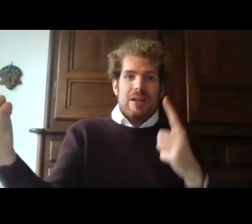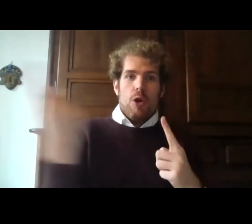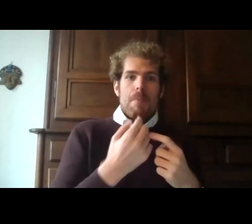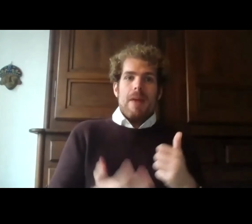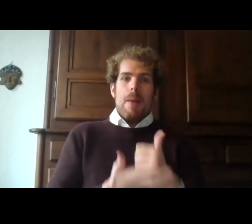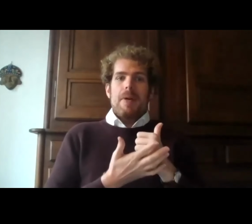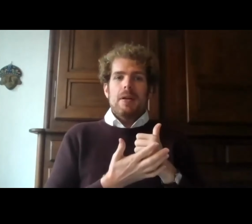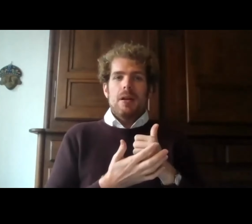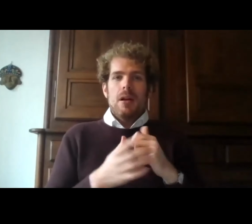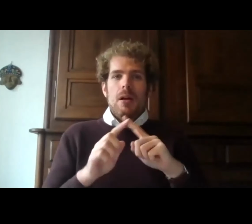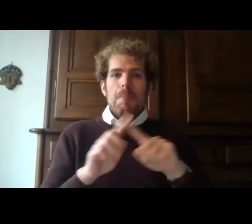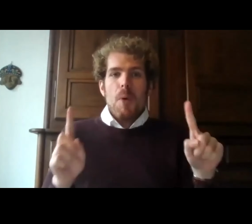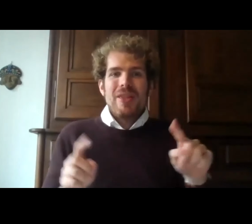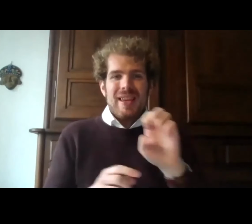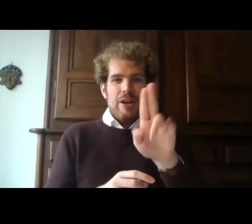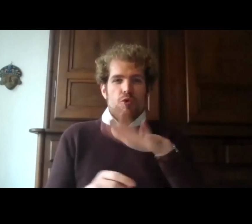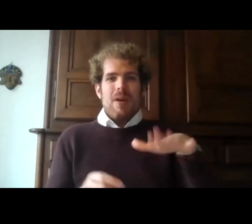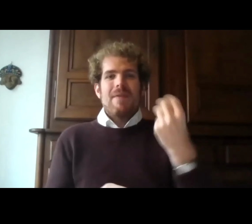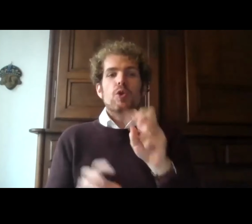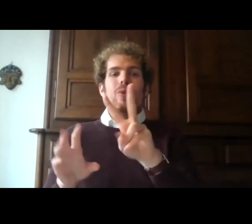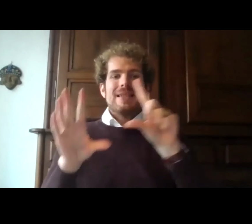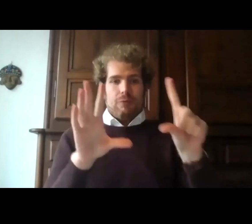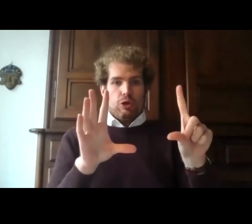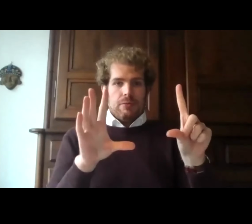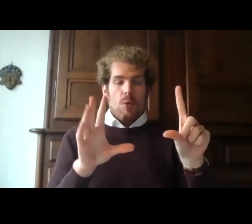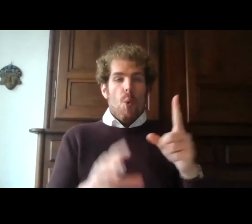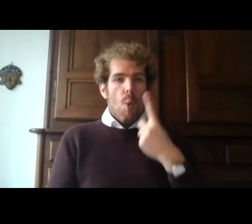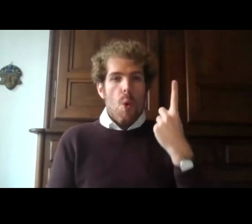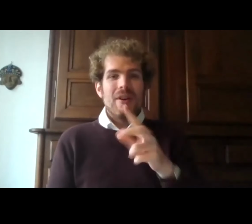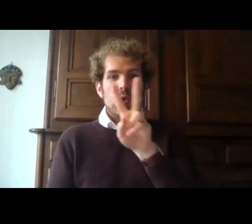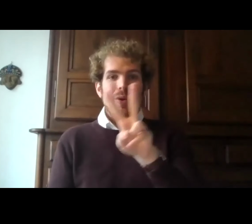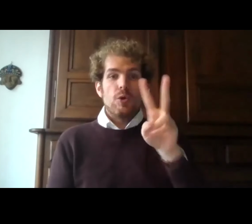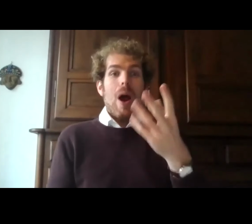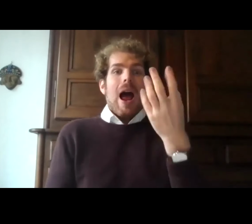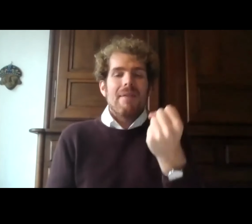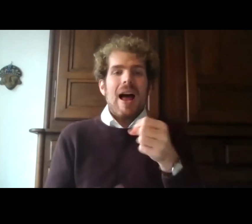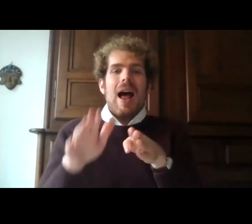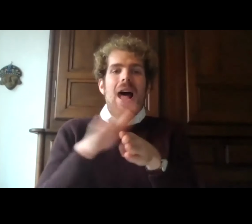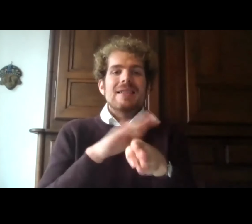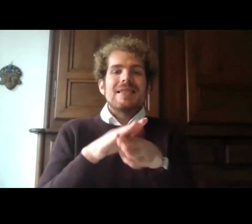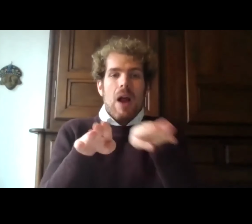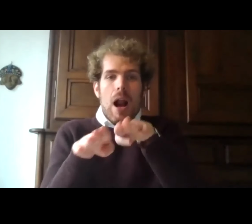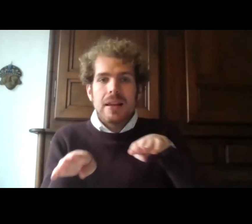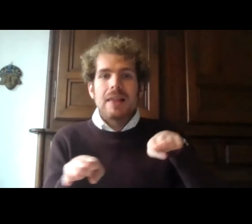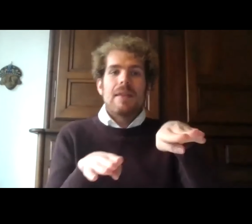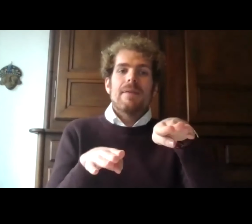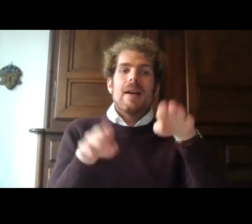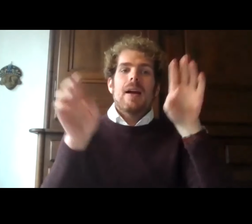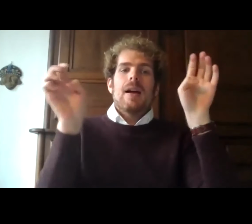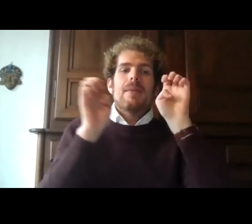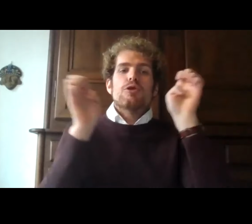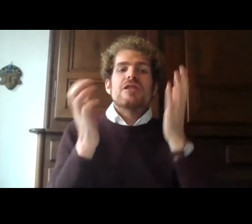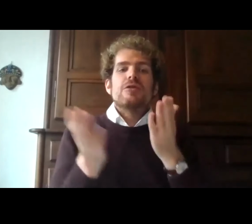out to this number and have emergency services come to support me. Now, within the 27 European countries,